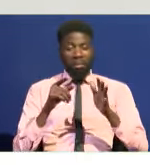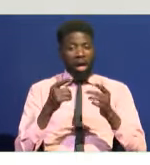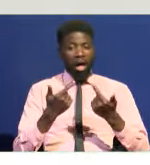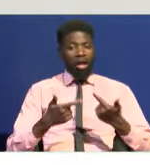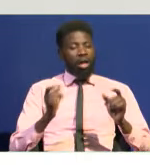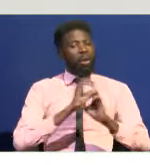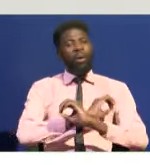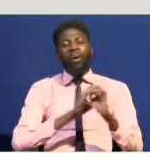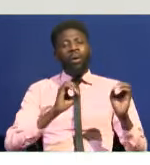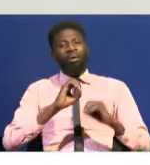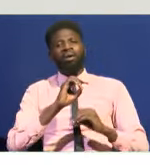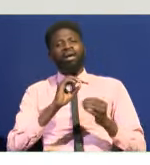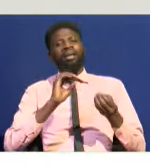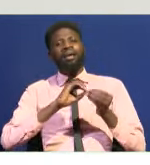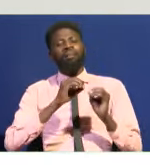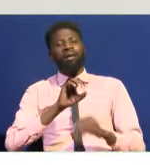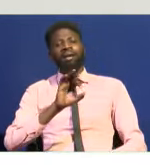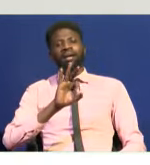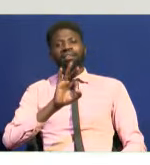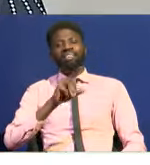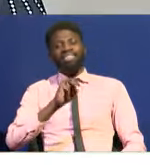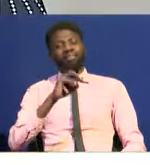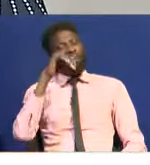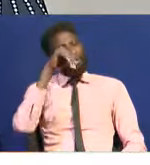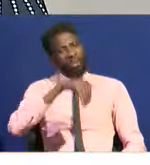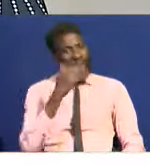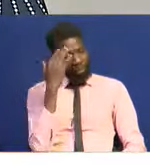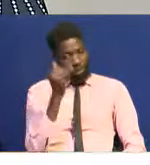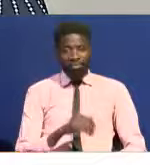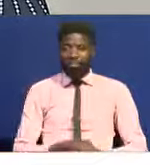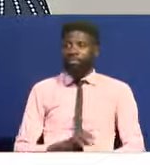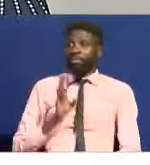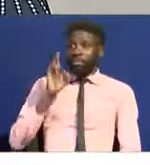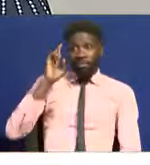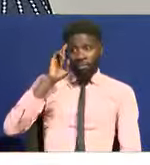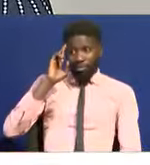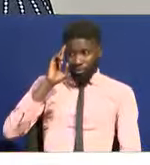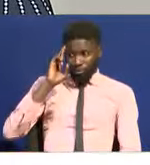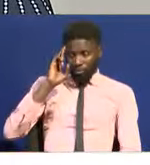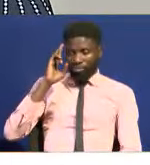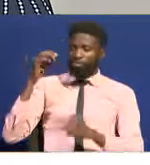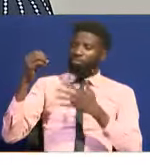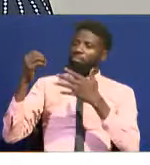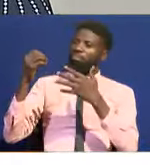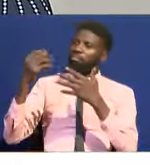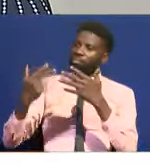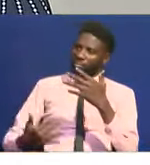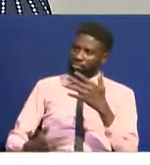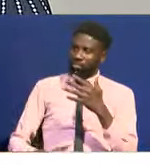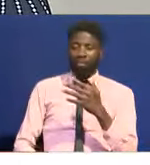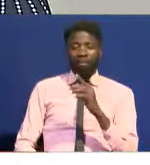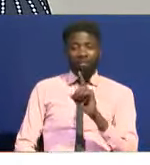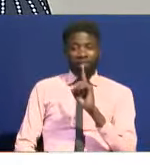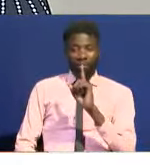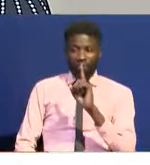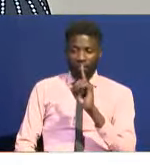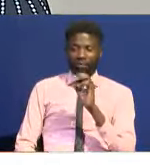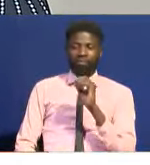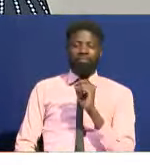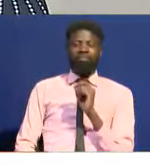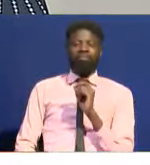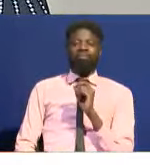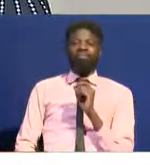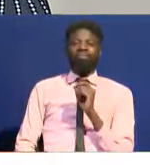drop? It has been dropped by so many factors. First is when it